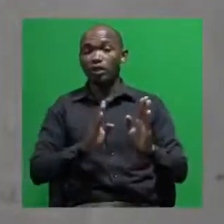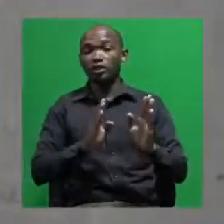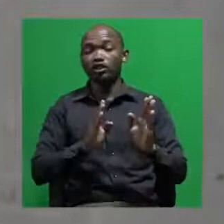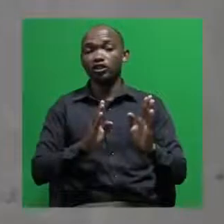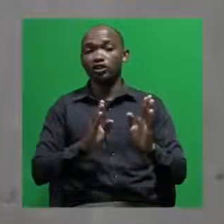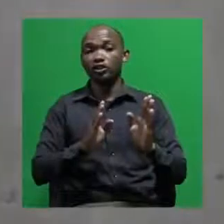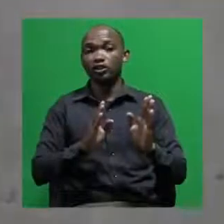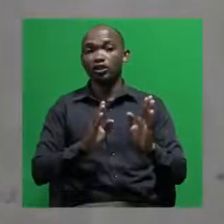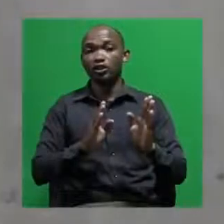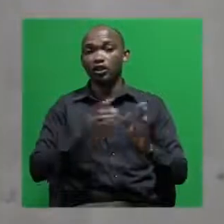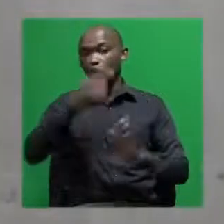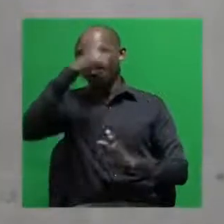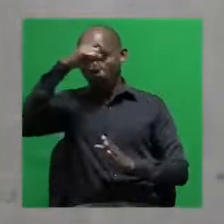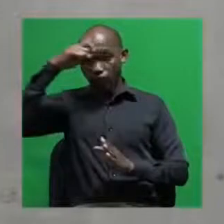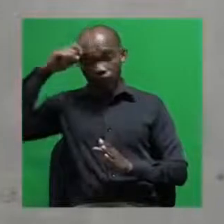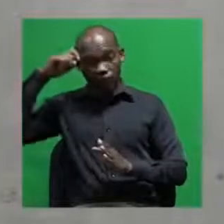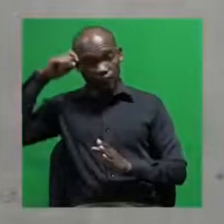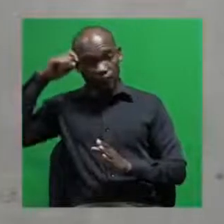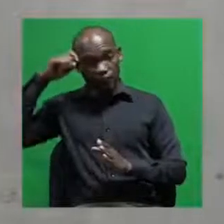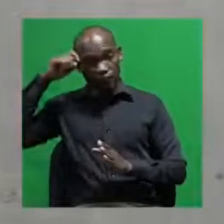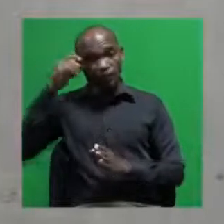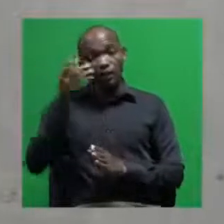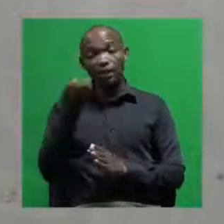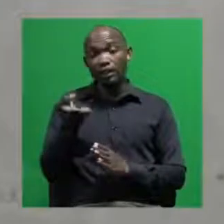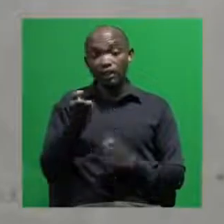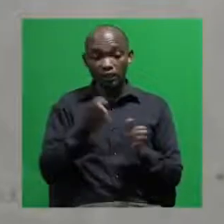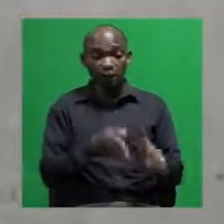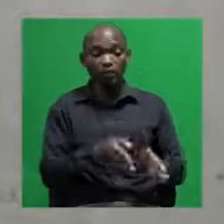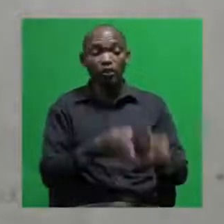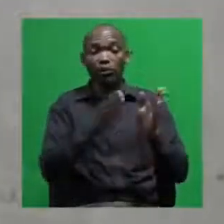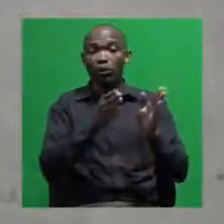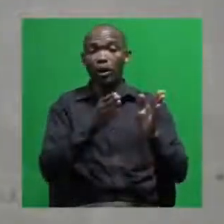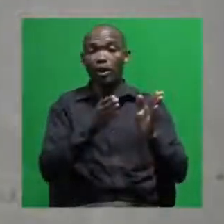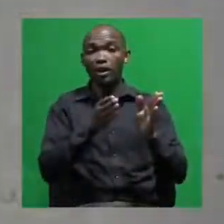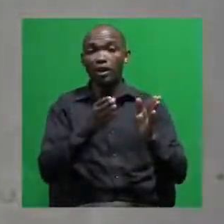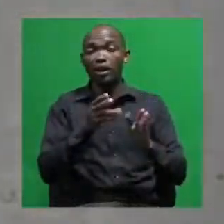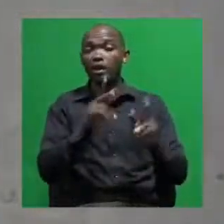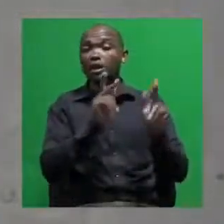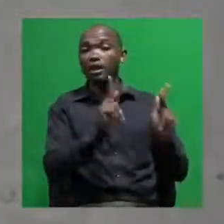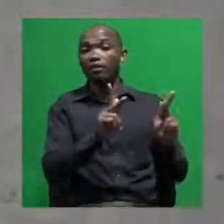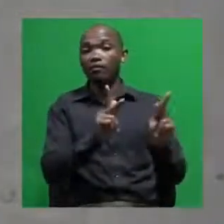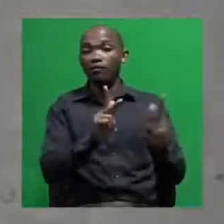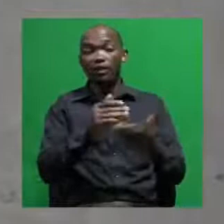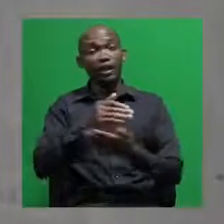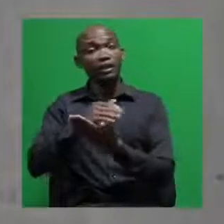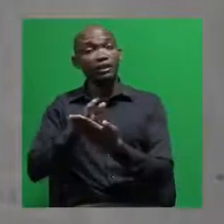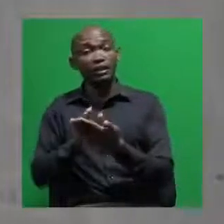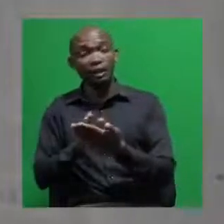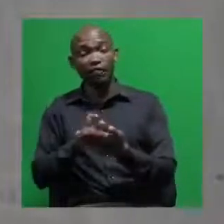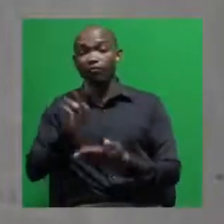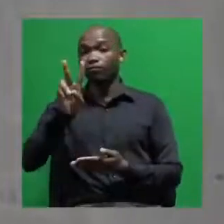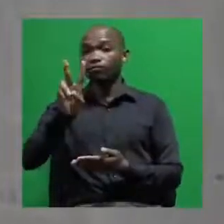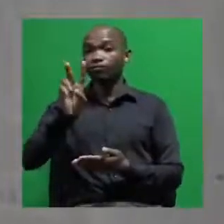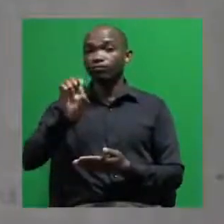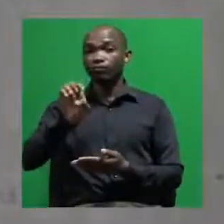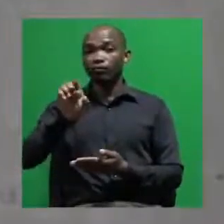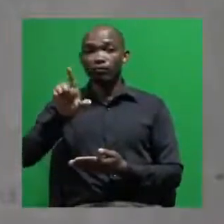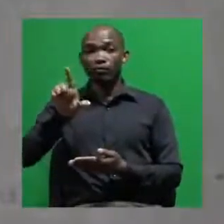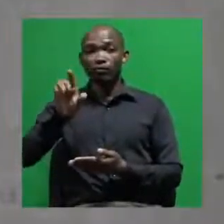way, if there are some velocity concerning with the moving particle, what we